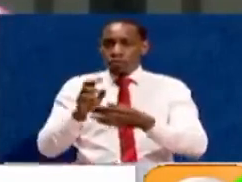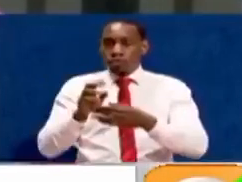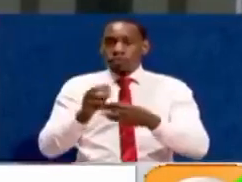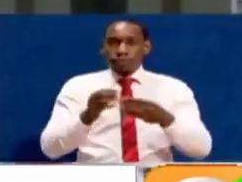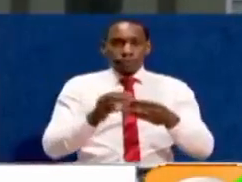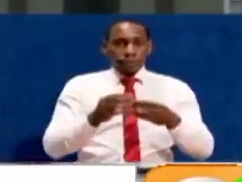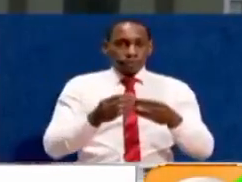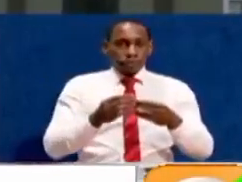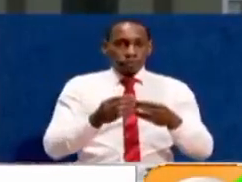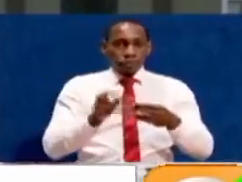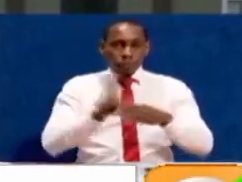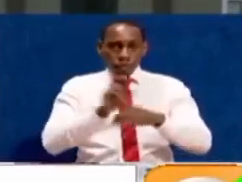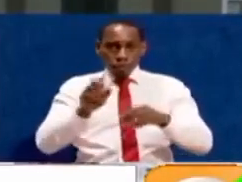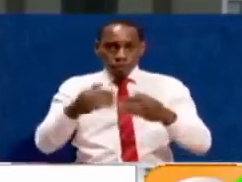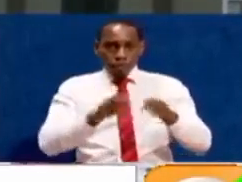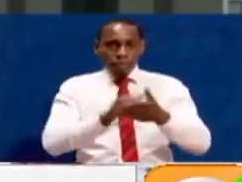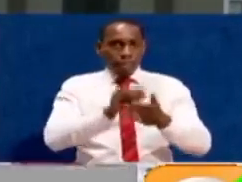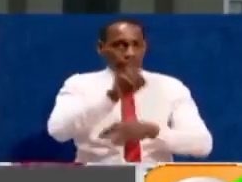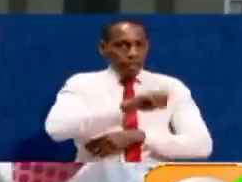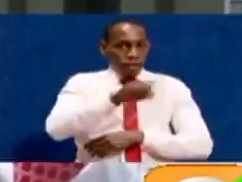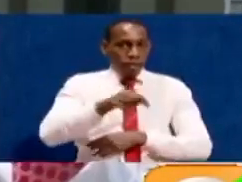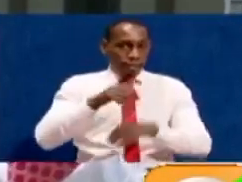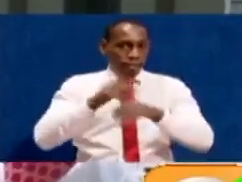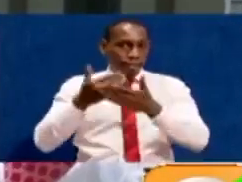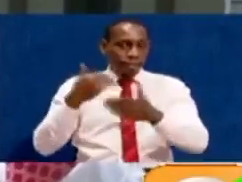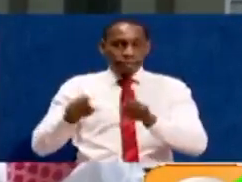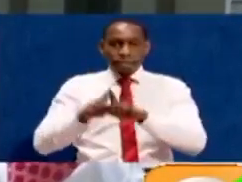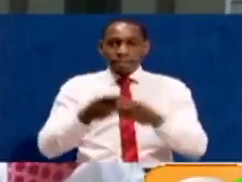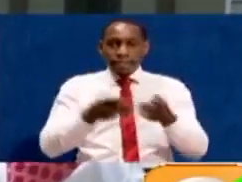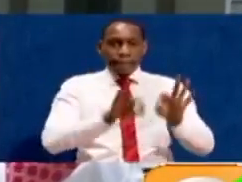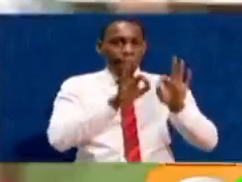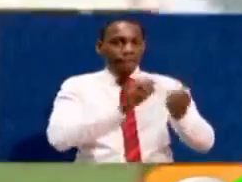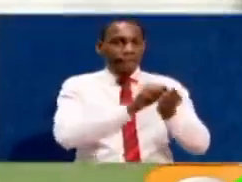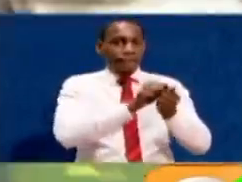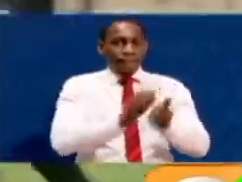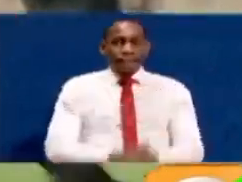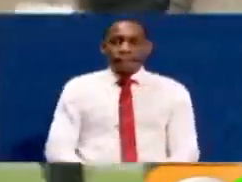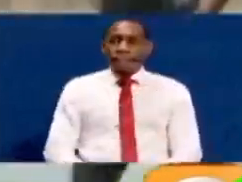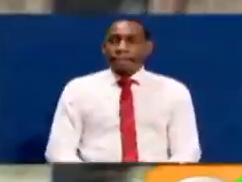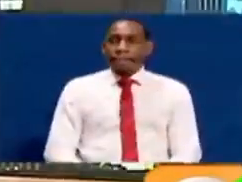what we made wrong that side, then to make it perfect on Friday.